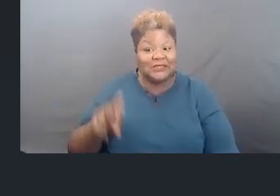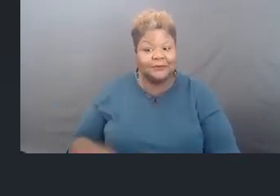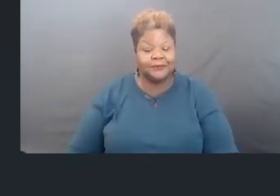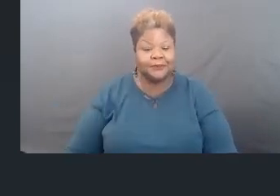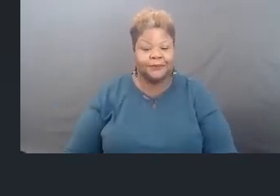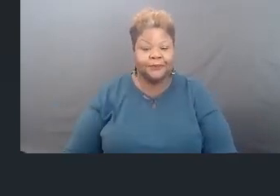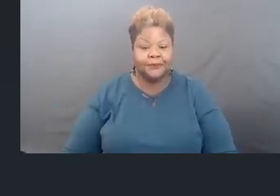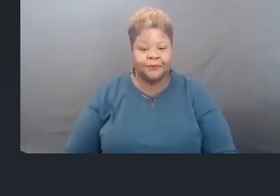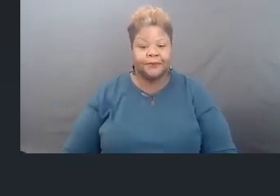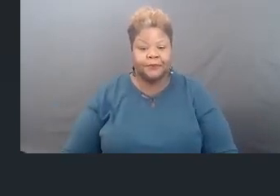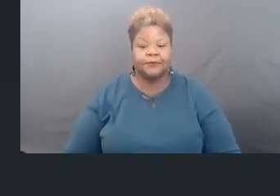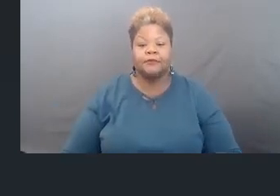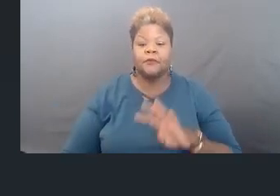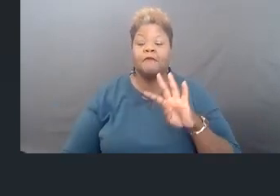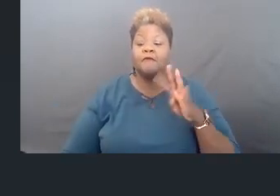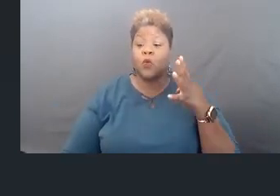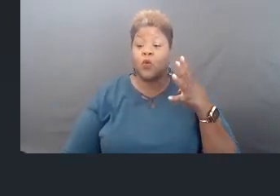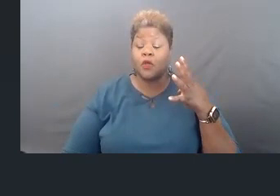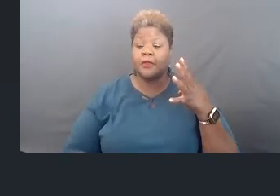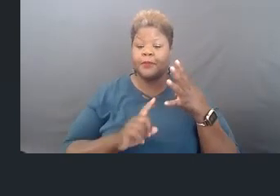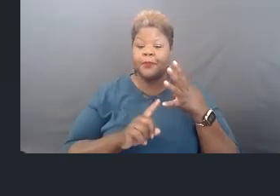And then make sure leaders and collaborators